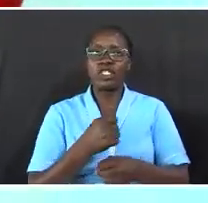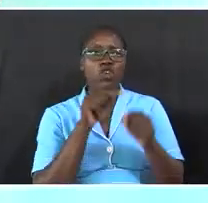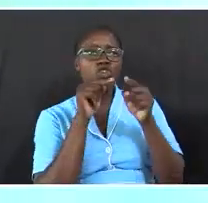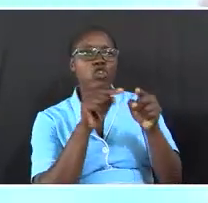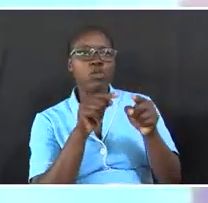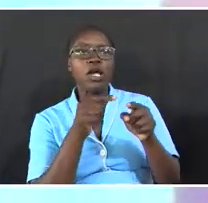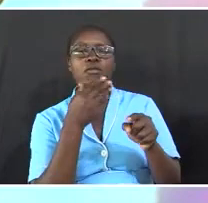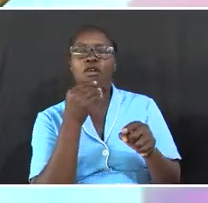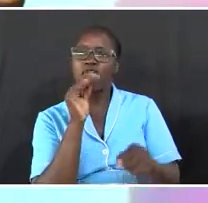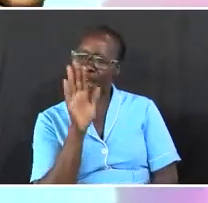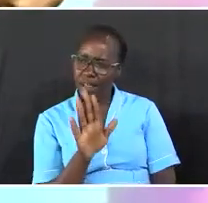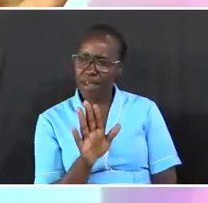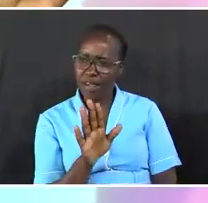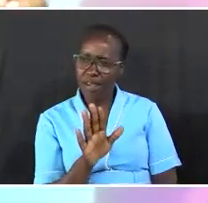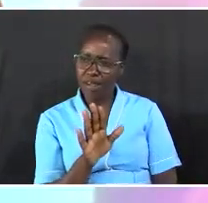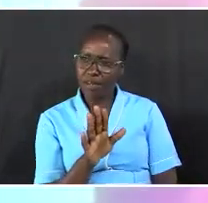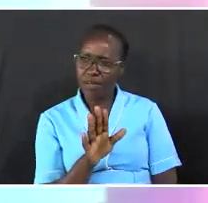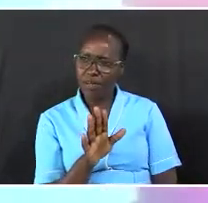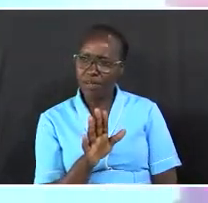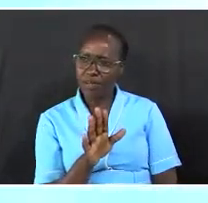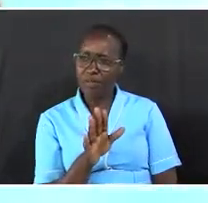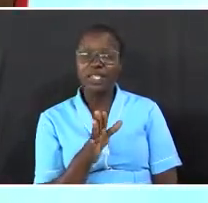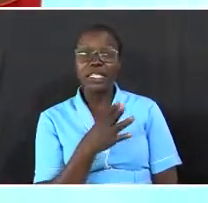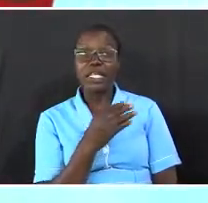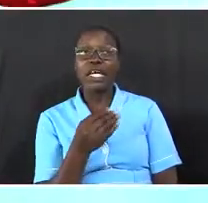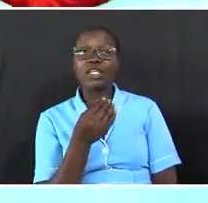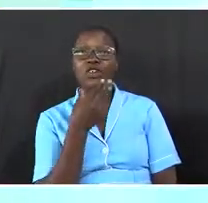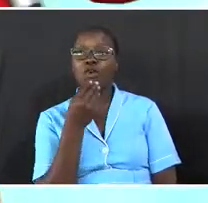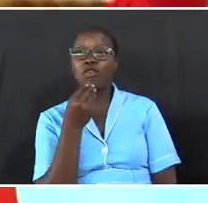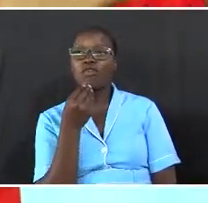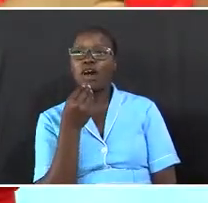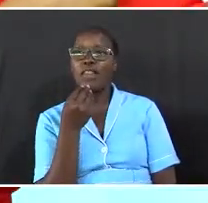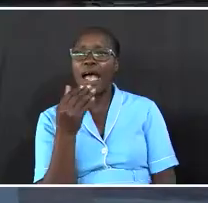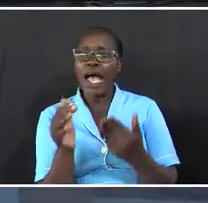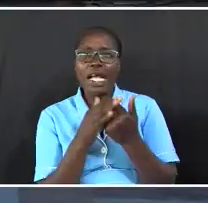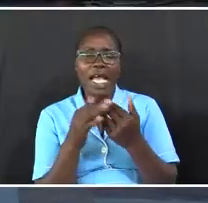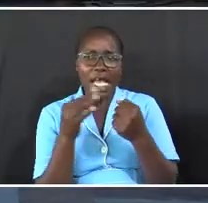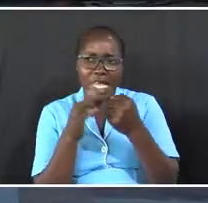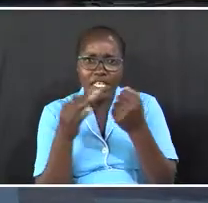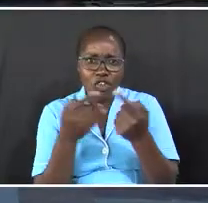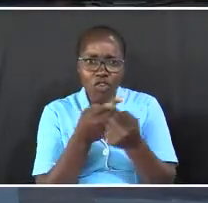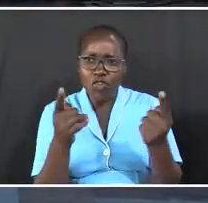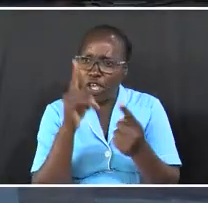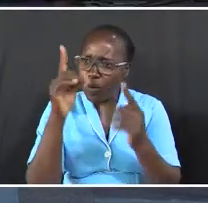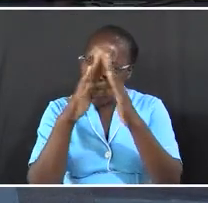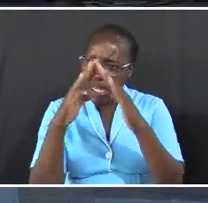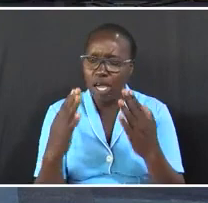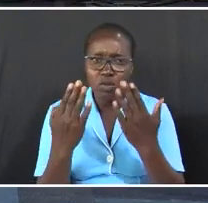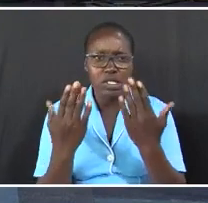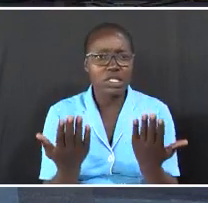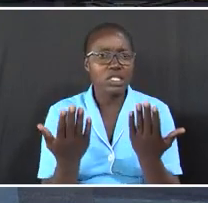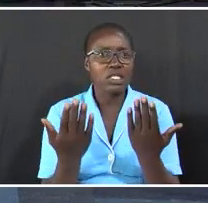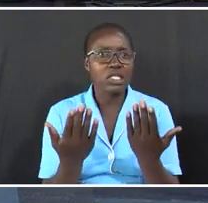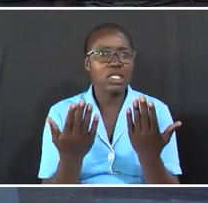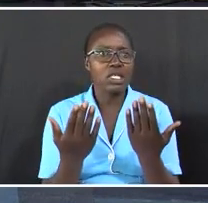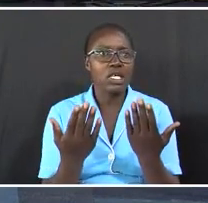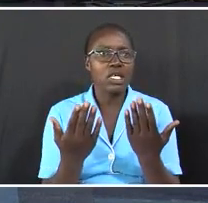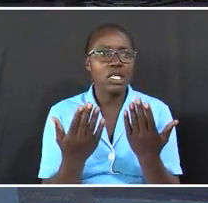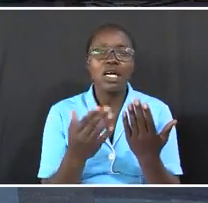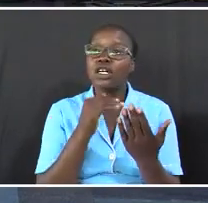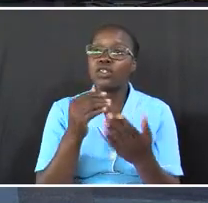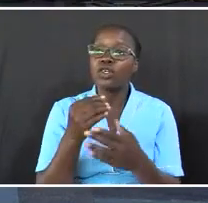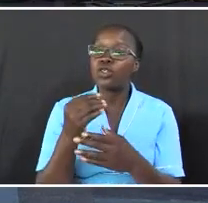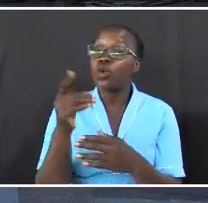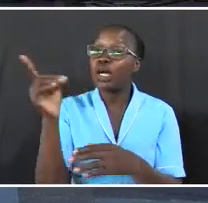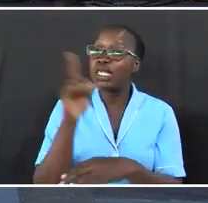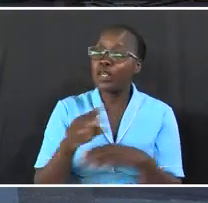blame your dad. And your father raised 8 of you in one house. Not even one day you